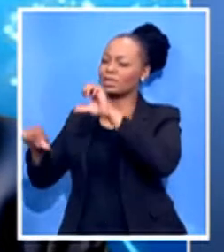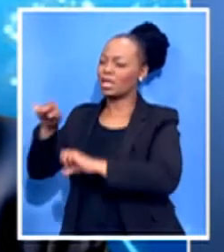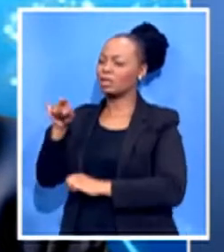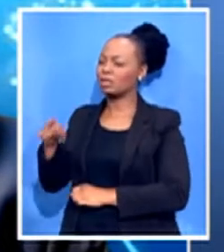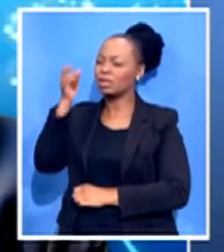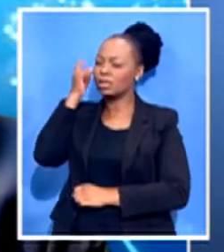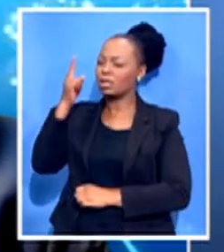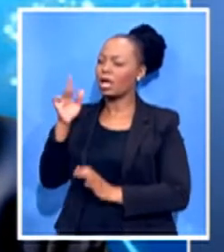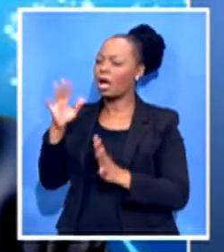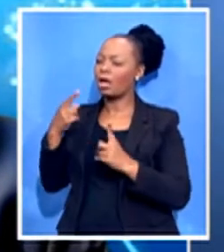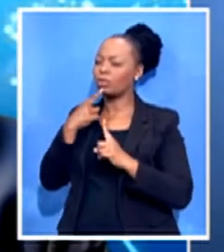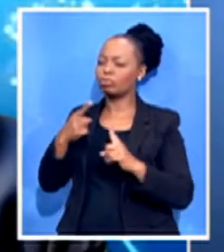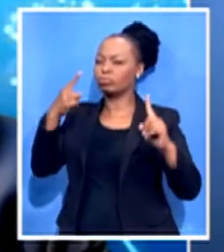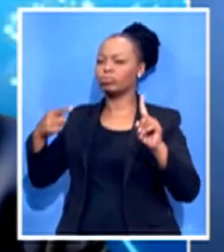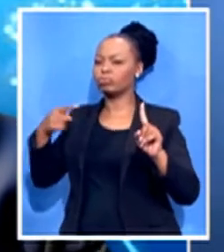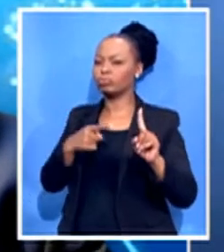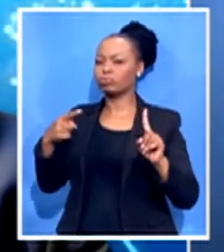influential people?